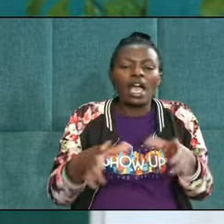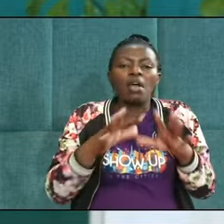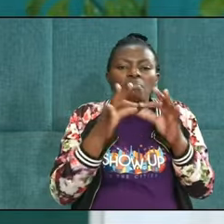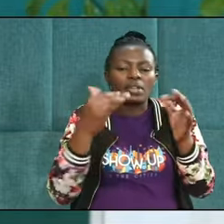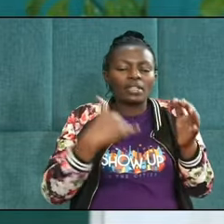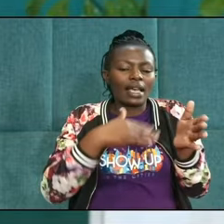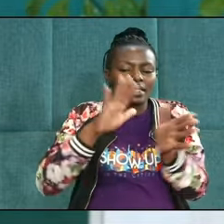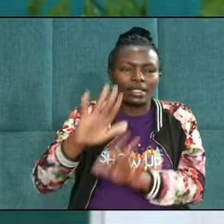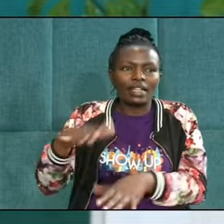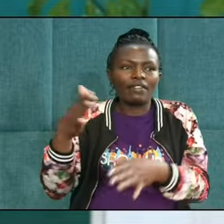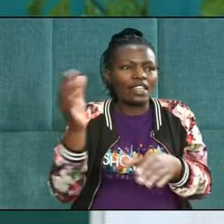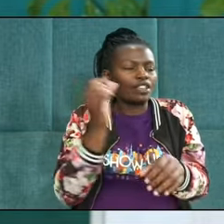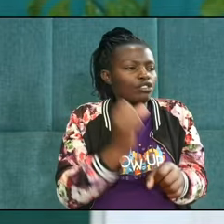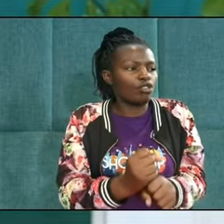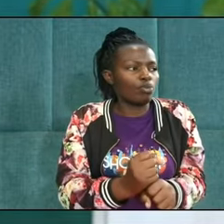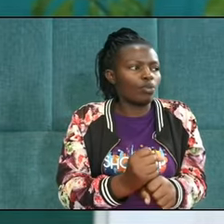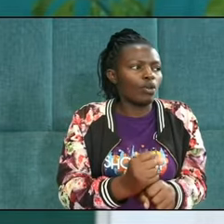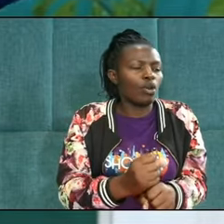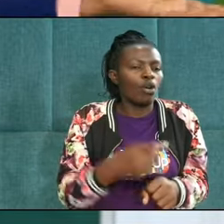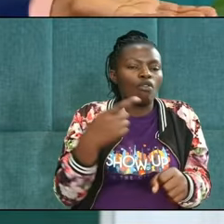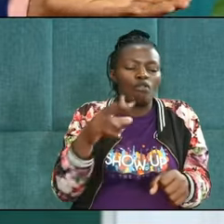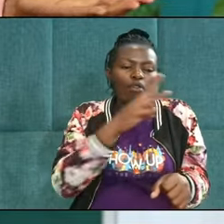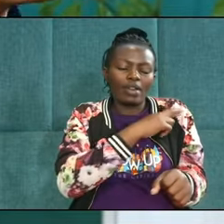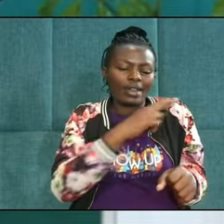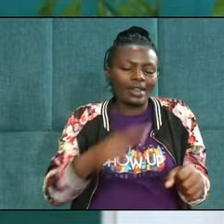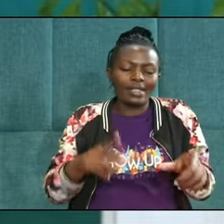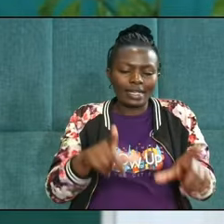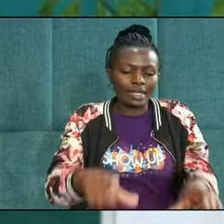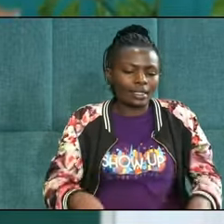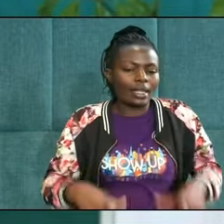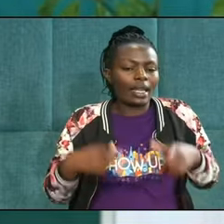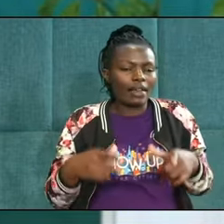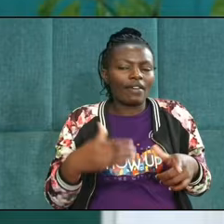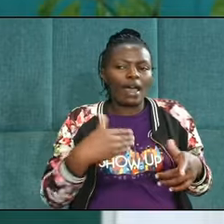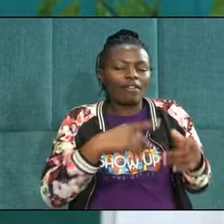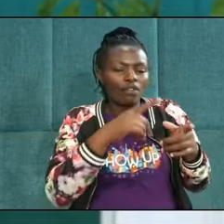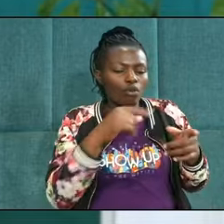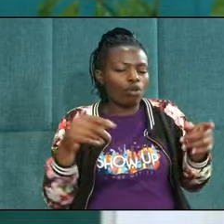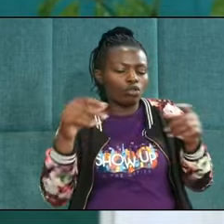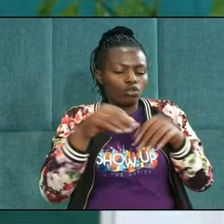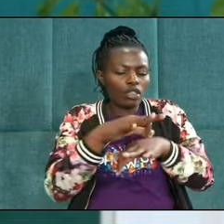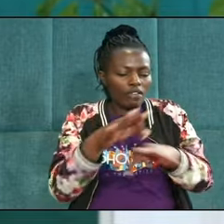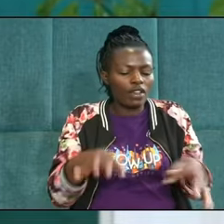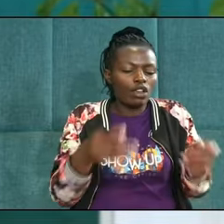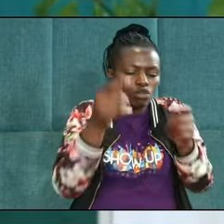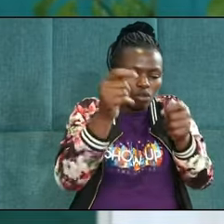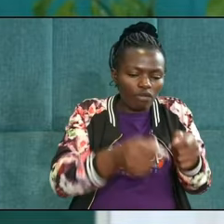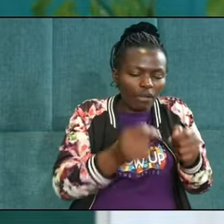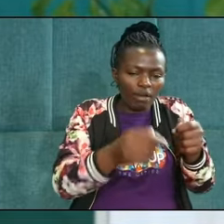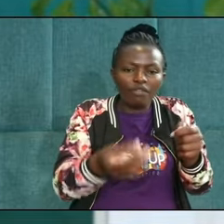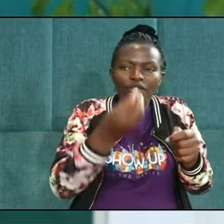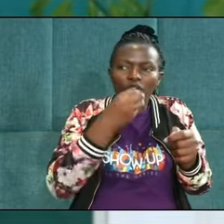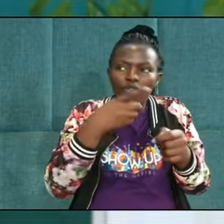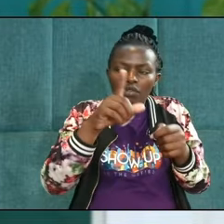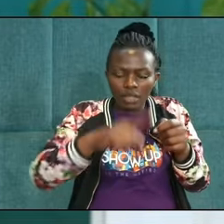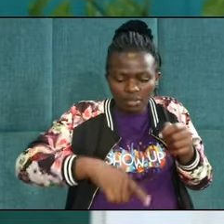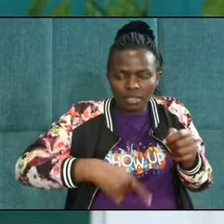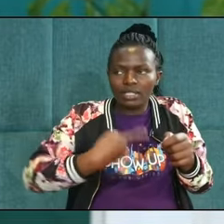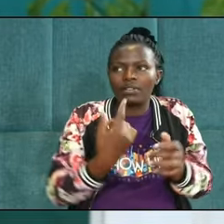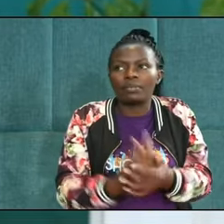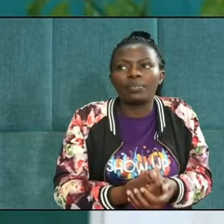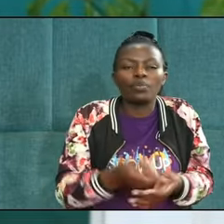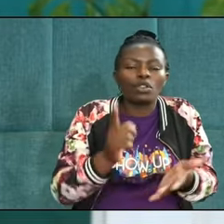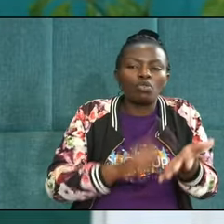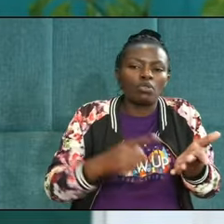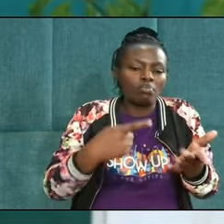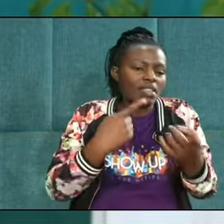be serving you in the for your religious life. They have left their job and they have gone in the field to find food for themselves. Now, what am I saying in a nutshell?